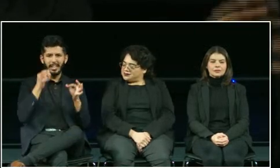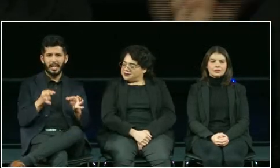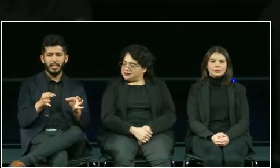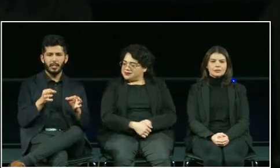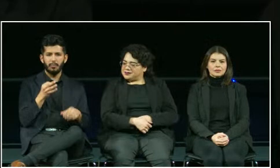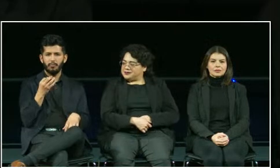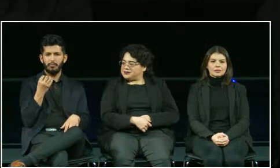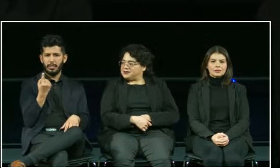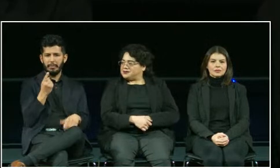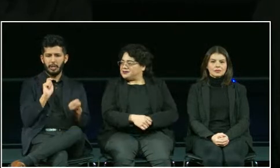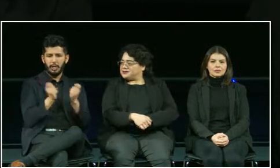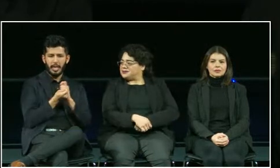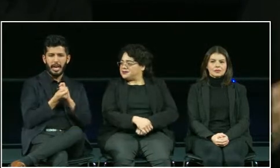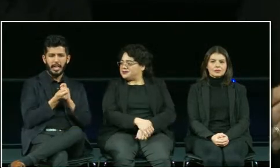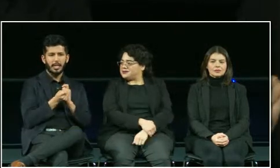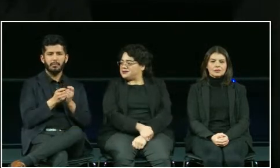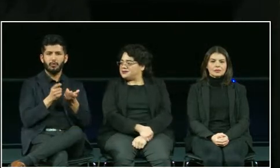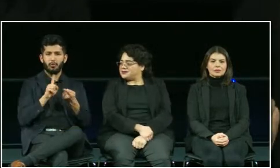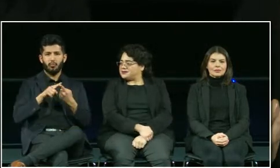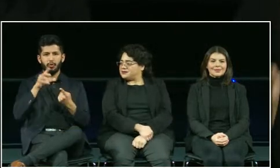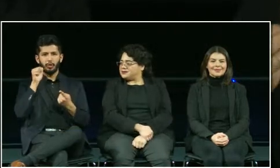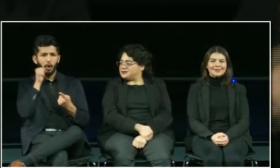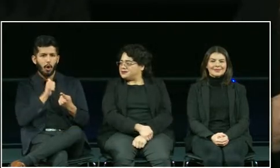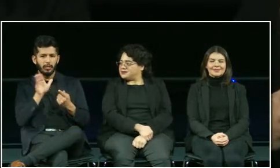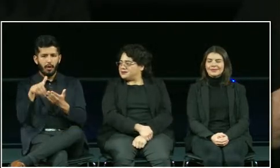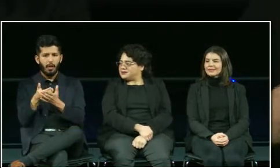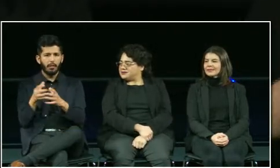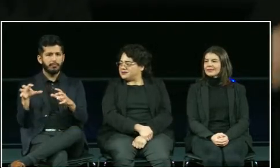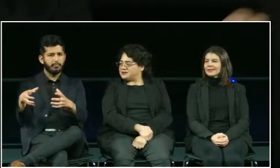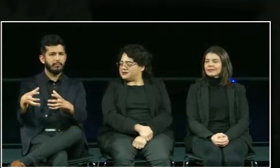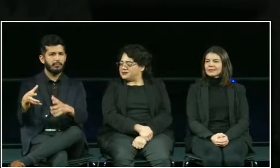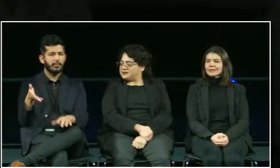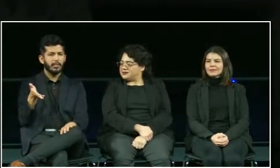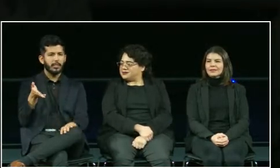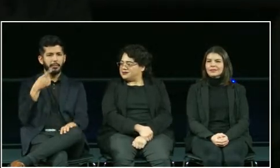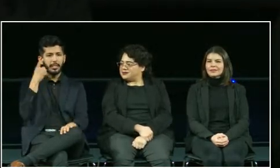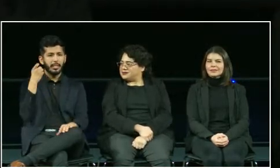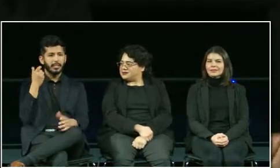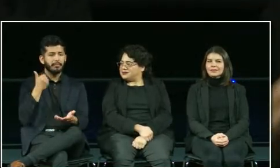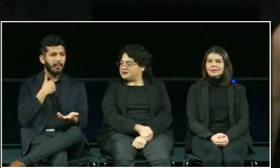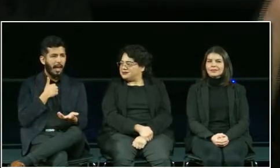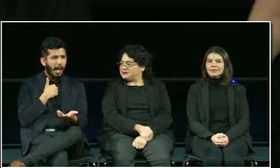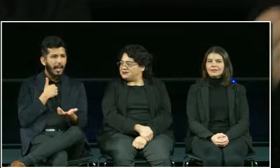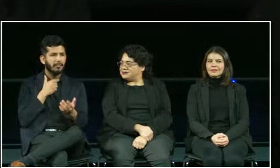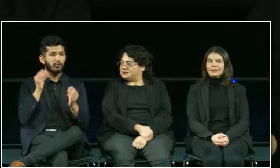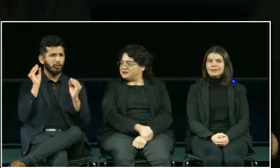in girls, because I thought girls